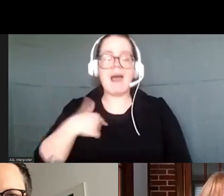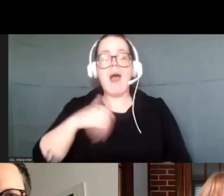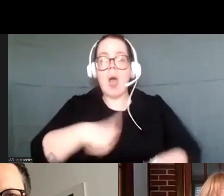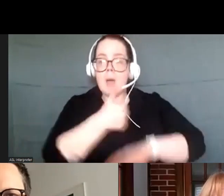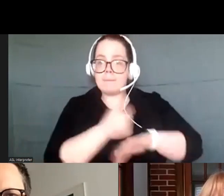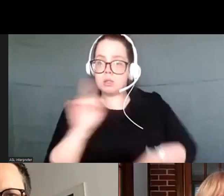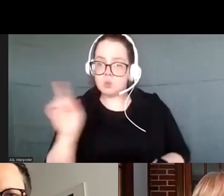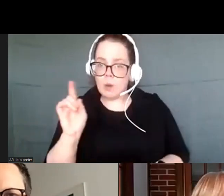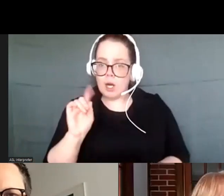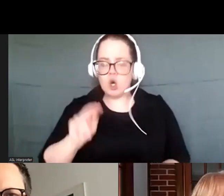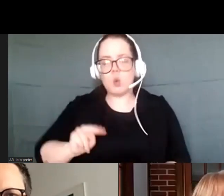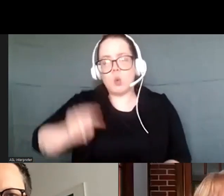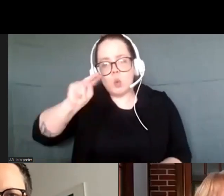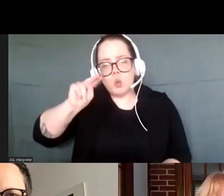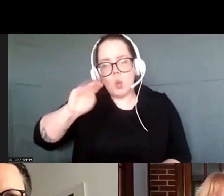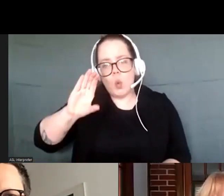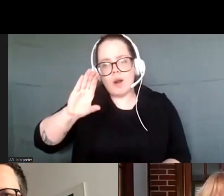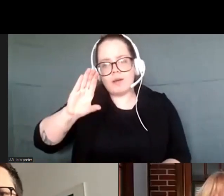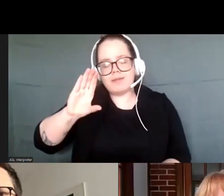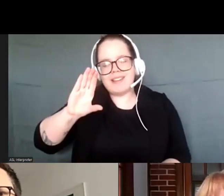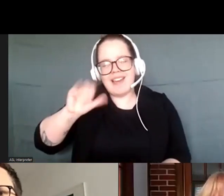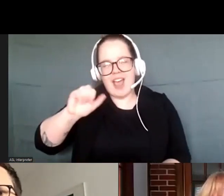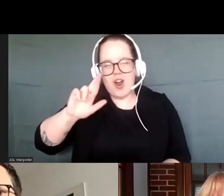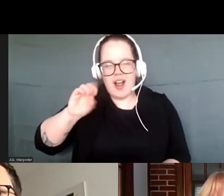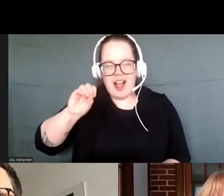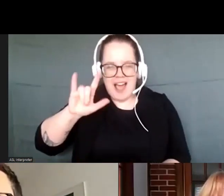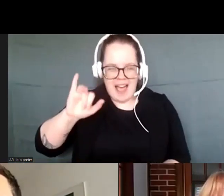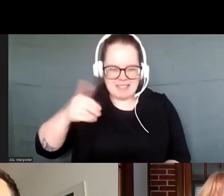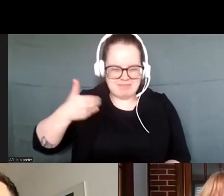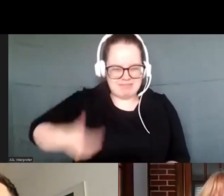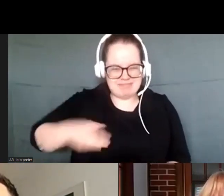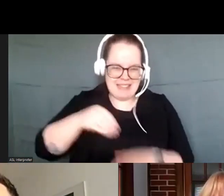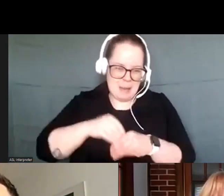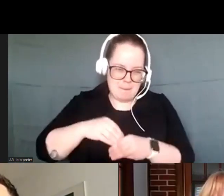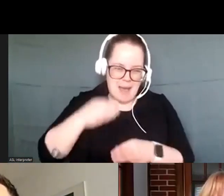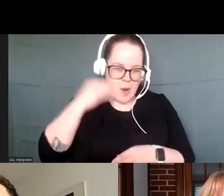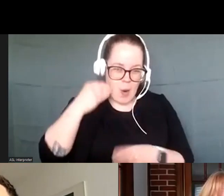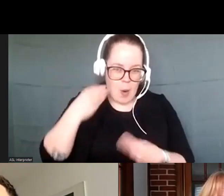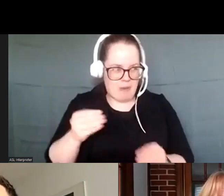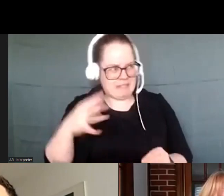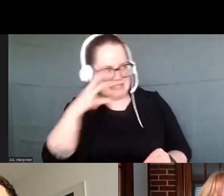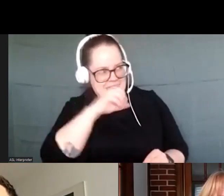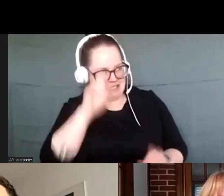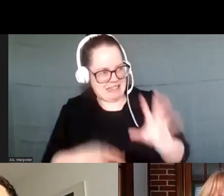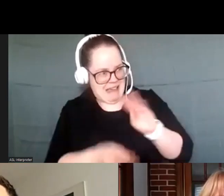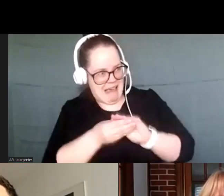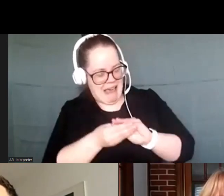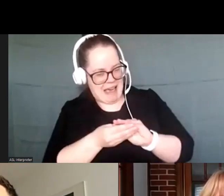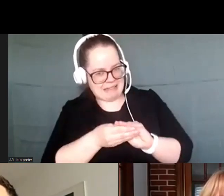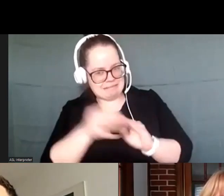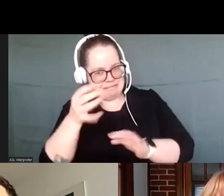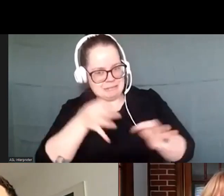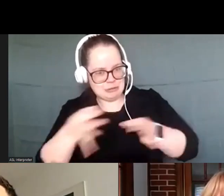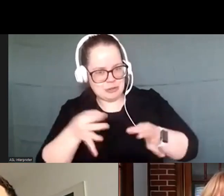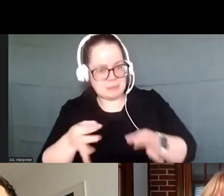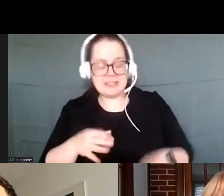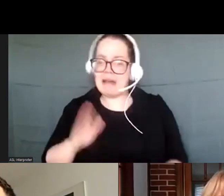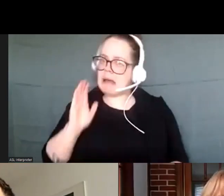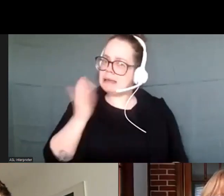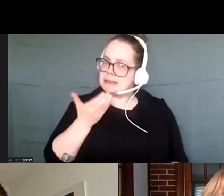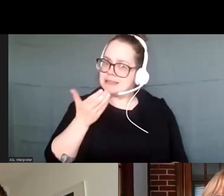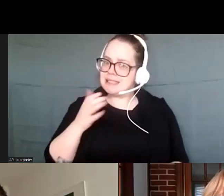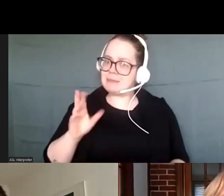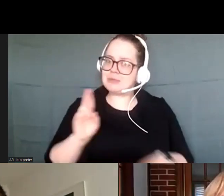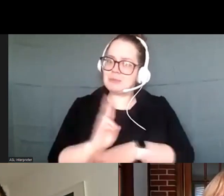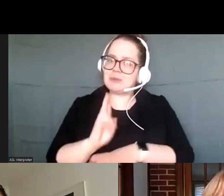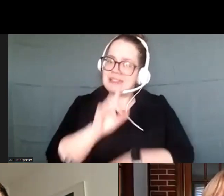Carolina, where I'm sitting in my home office. I guess I need to do the description thing. I seem to be wearing the very same thing that I wore for my